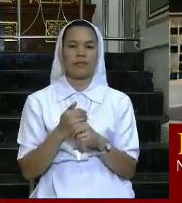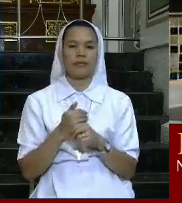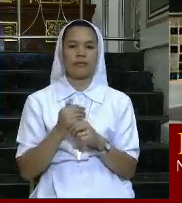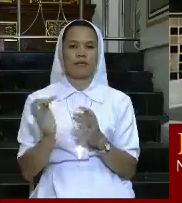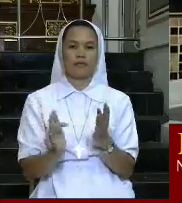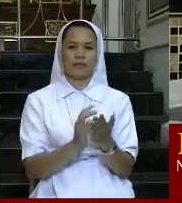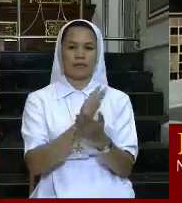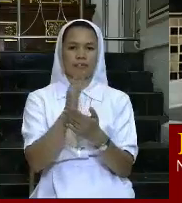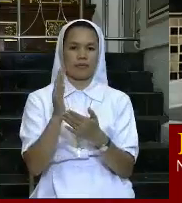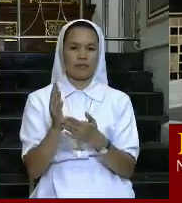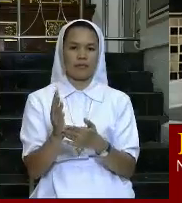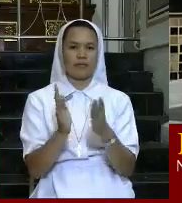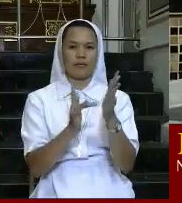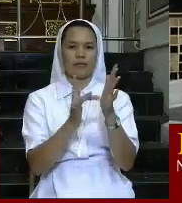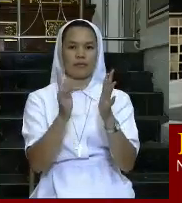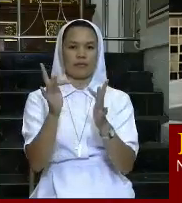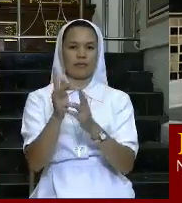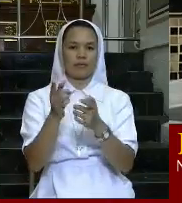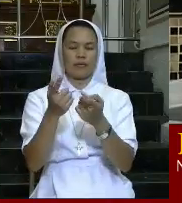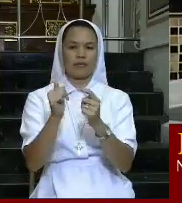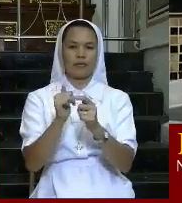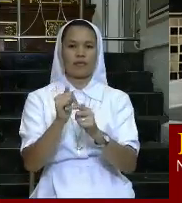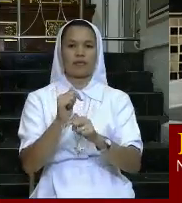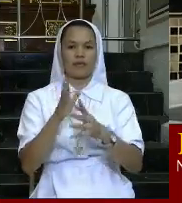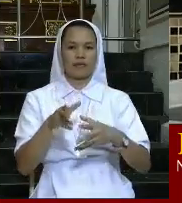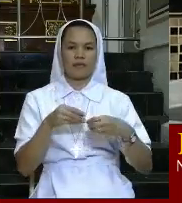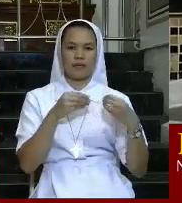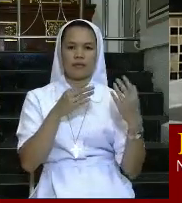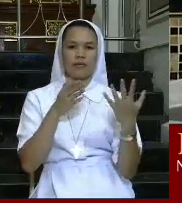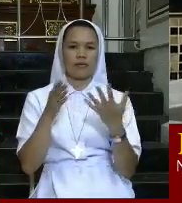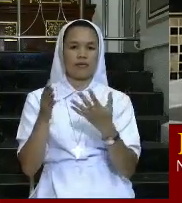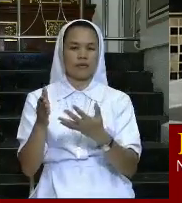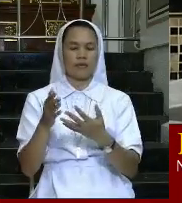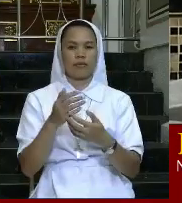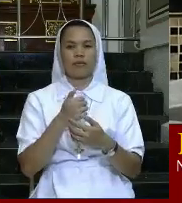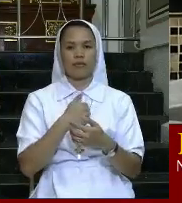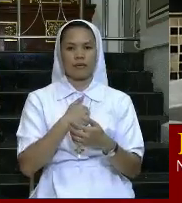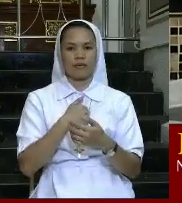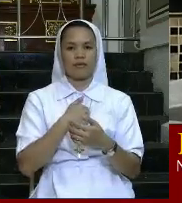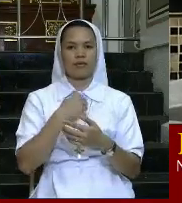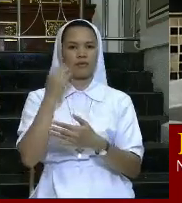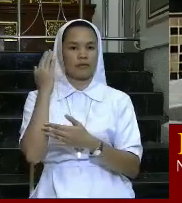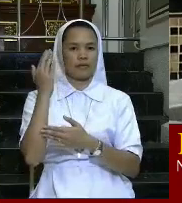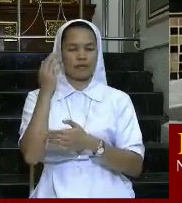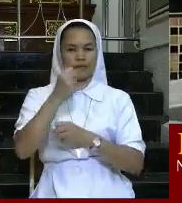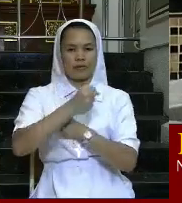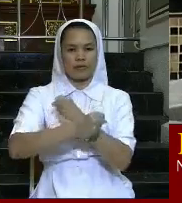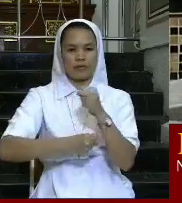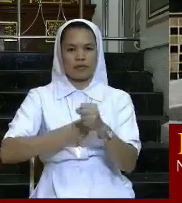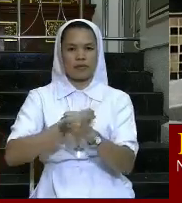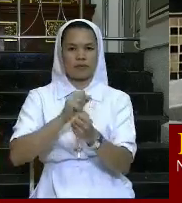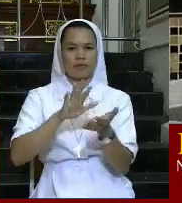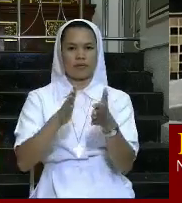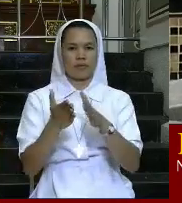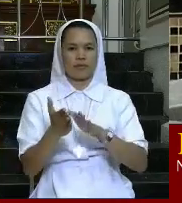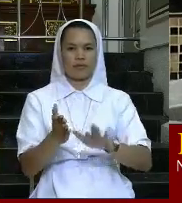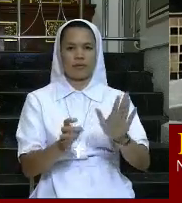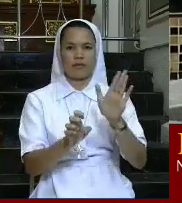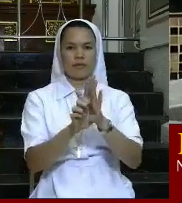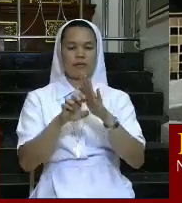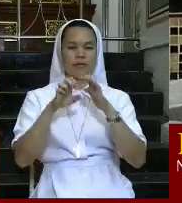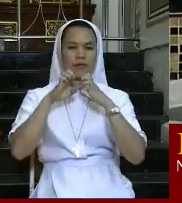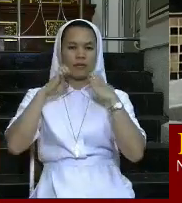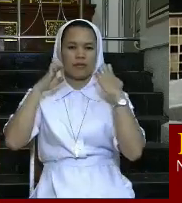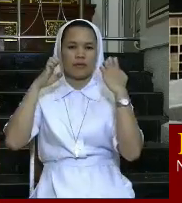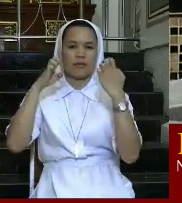of Jesus comes from the total emptying of self. His passion and death are his